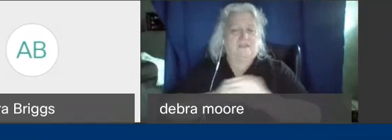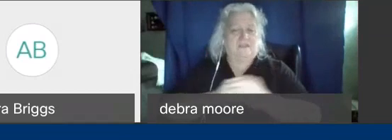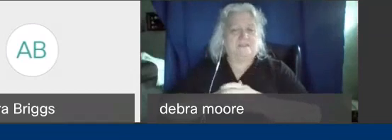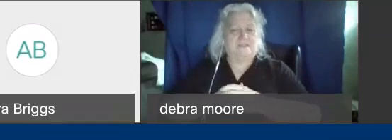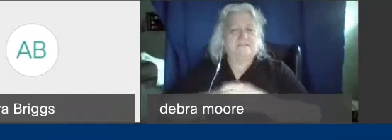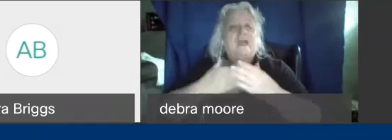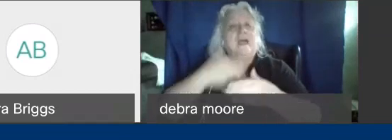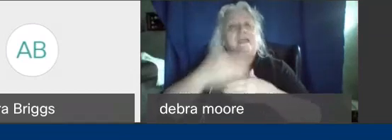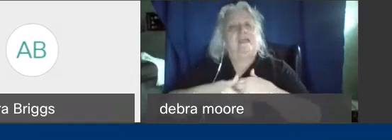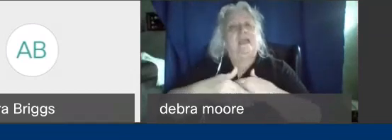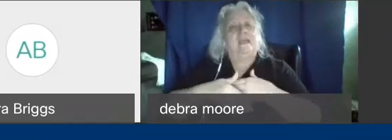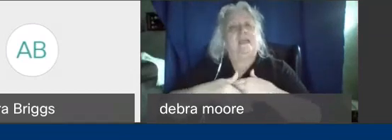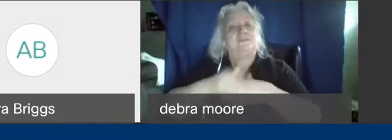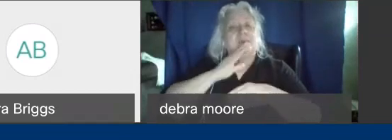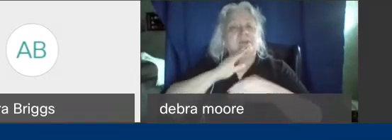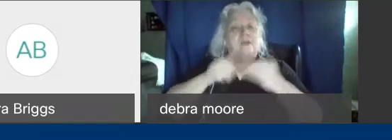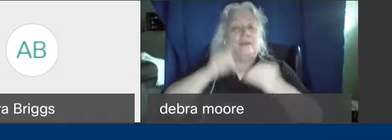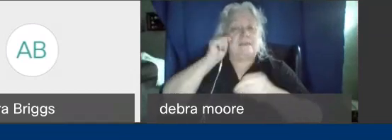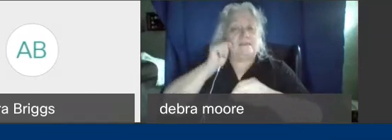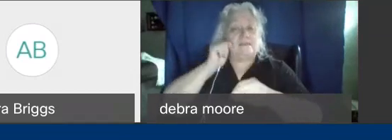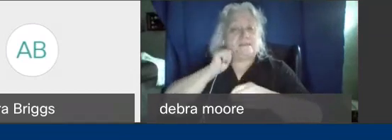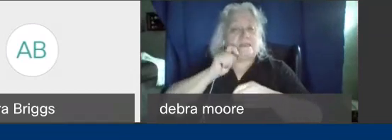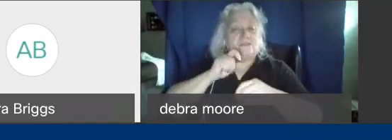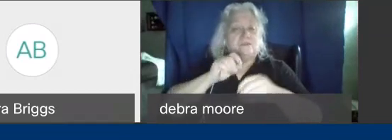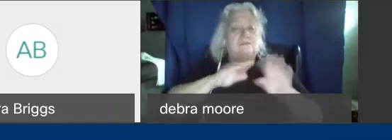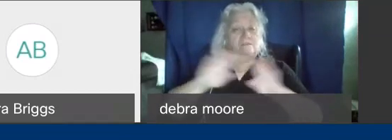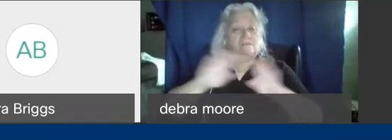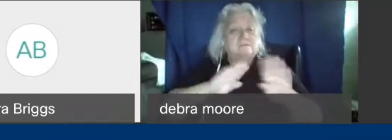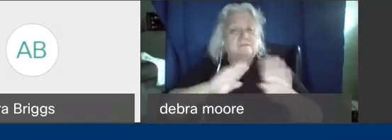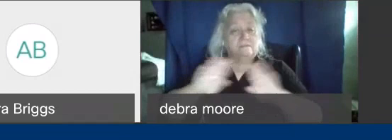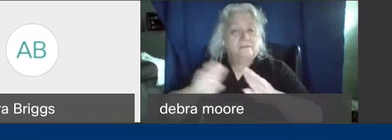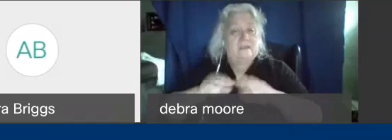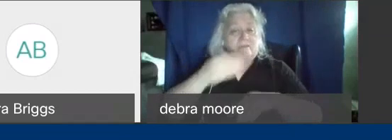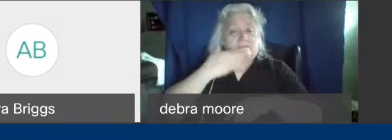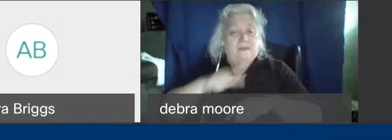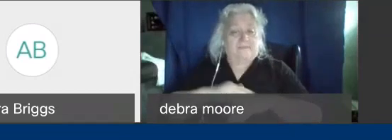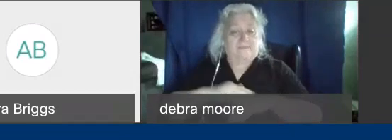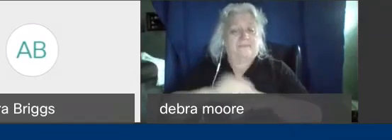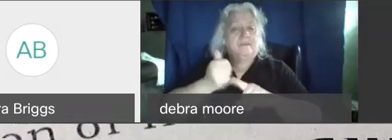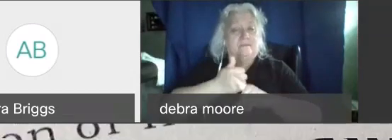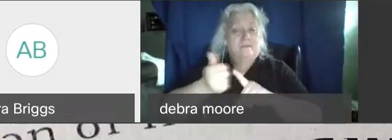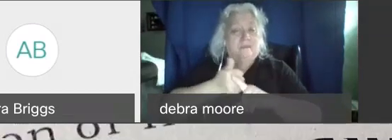Next, we're going to talk about a similar subject, which is sexual misconduct, abuse, and harassment.